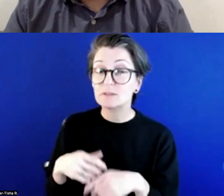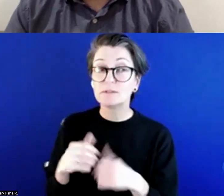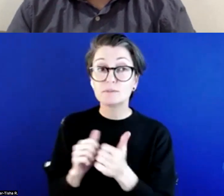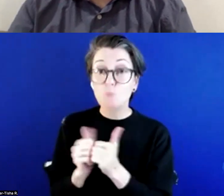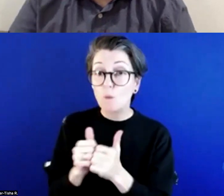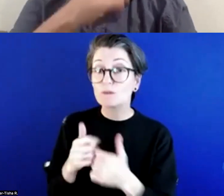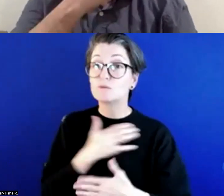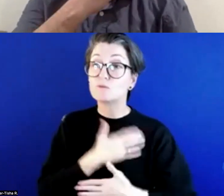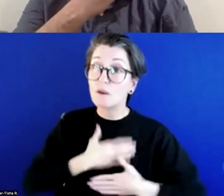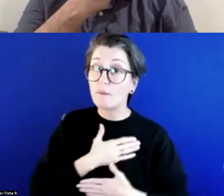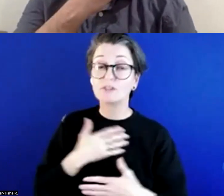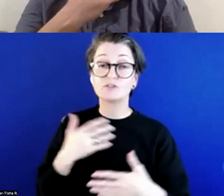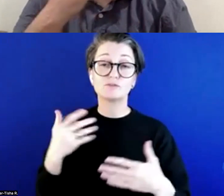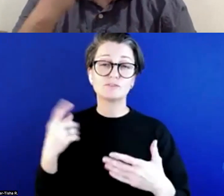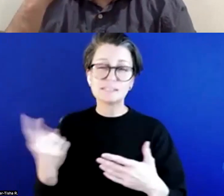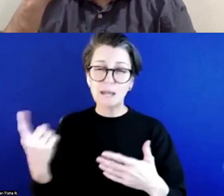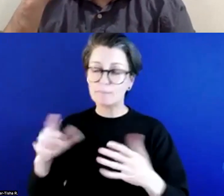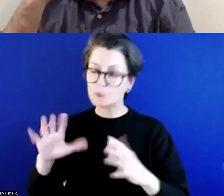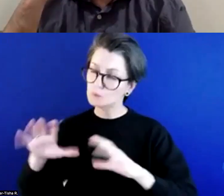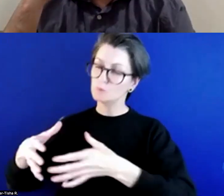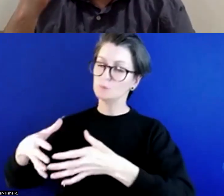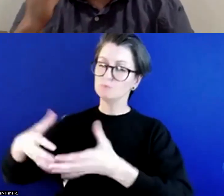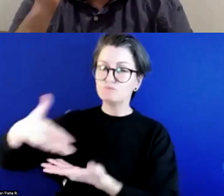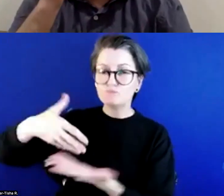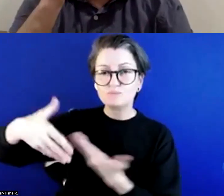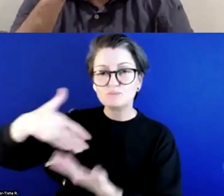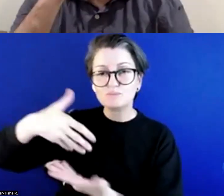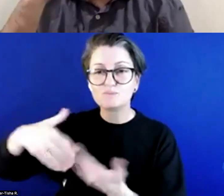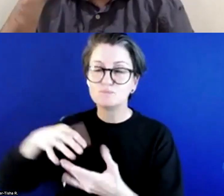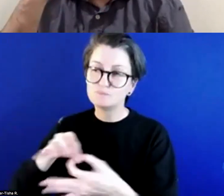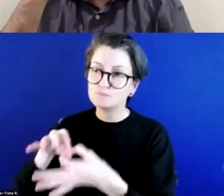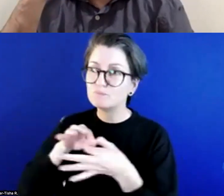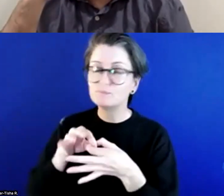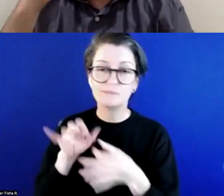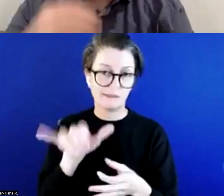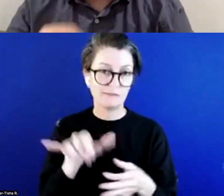can find some type of connection and some social structure is really important.